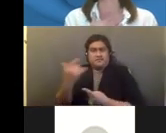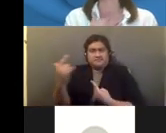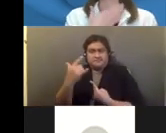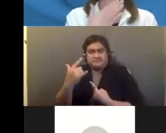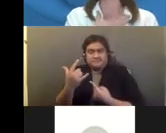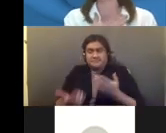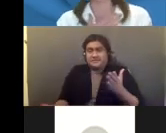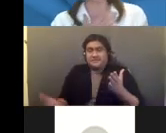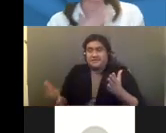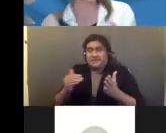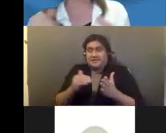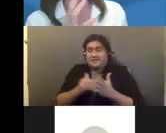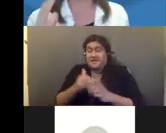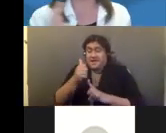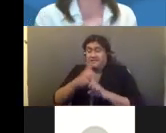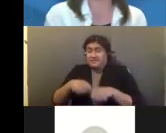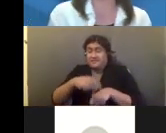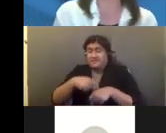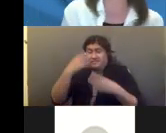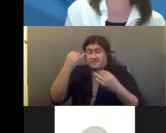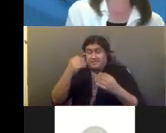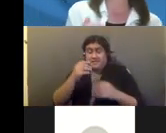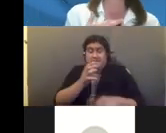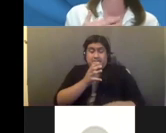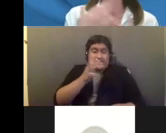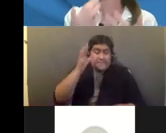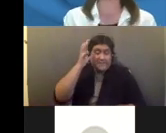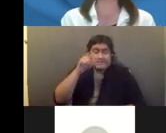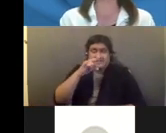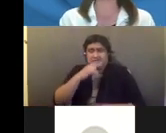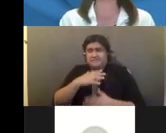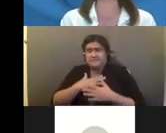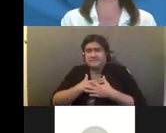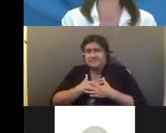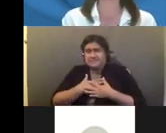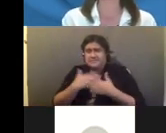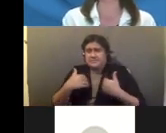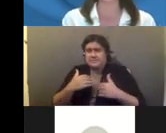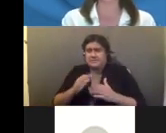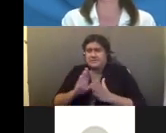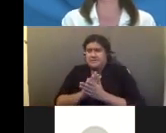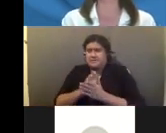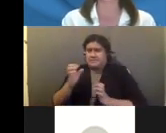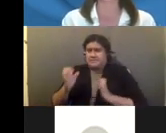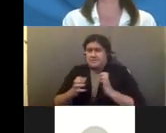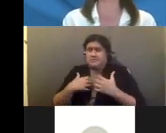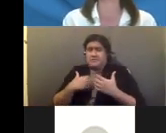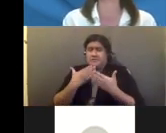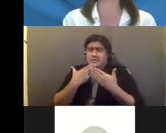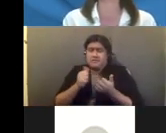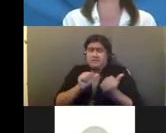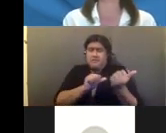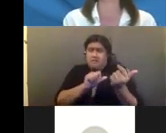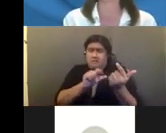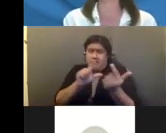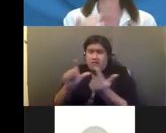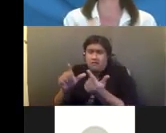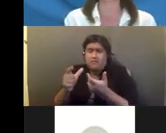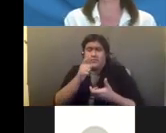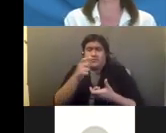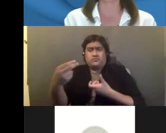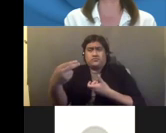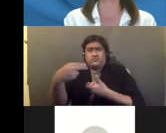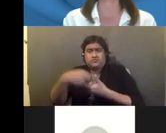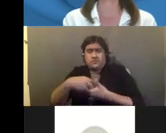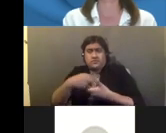get choked up every time I think about this parent-child dynamic. I want to thank everybody for being here to support their